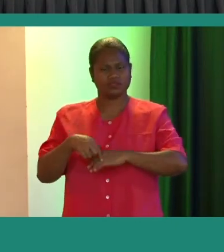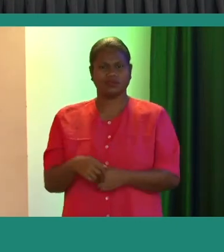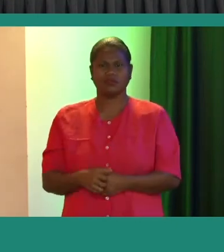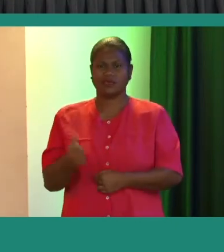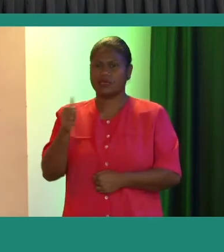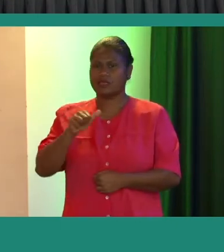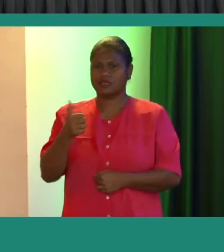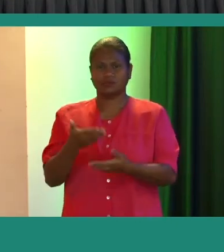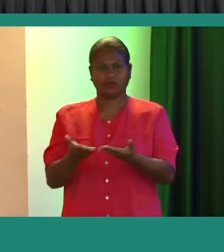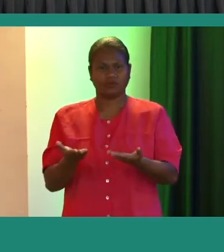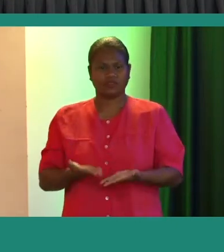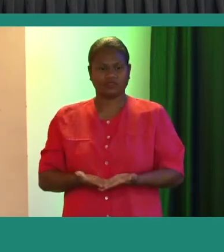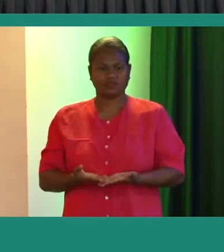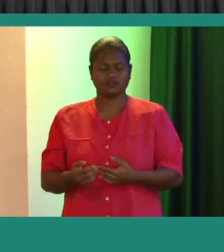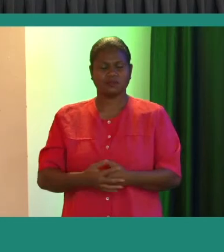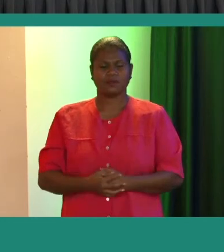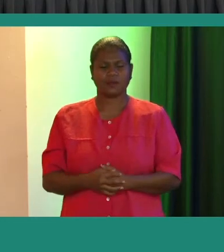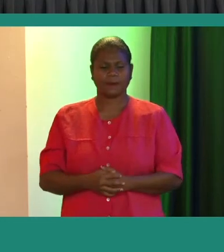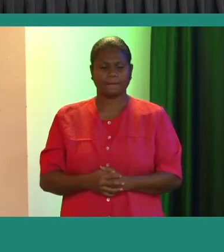Mr. Ginis.